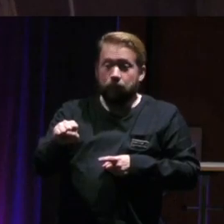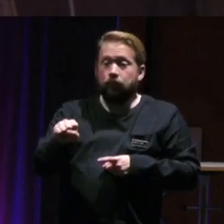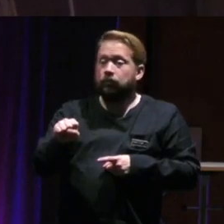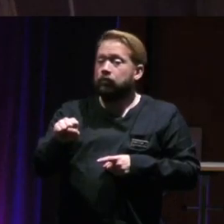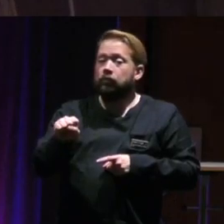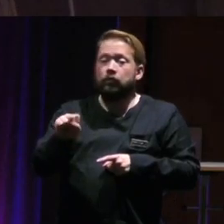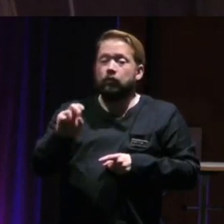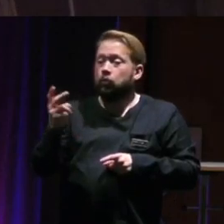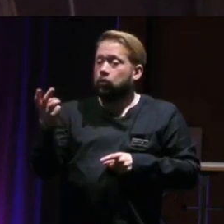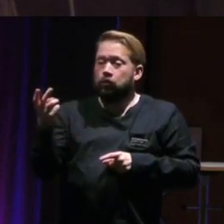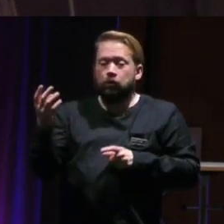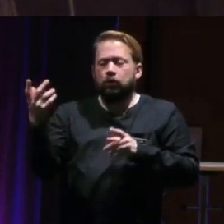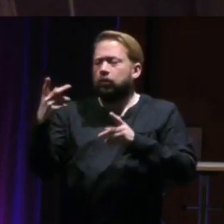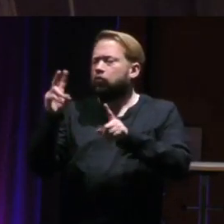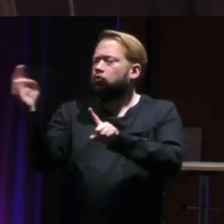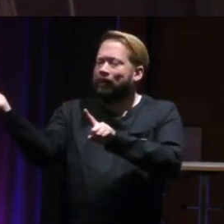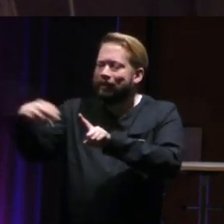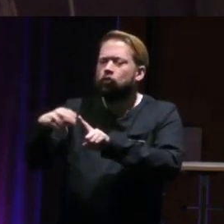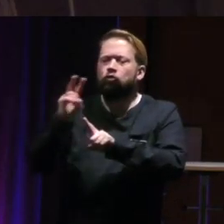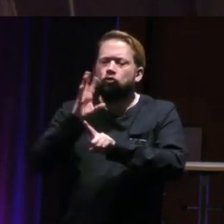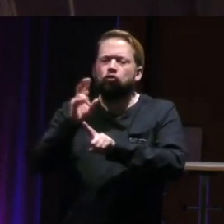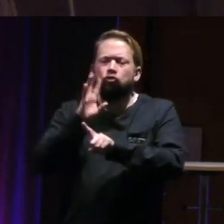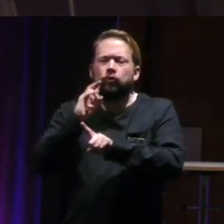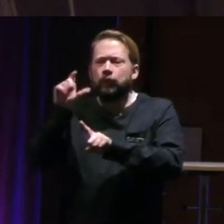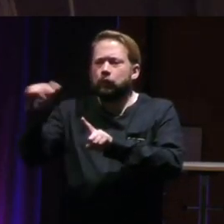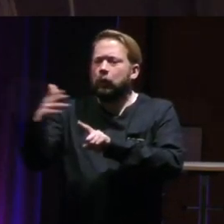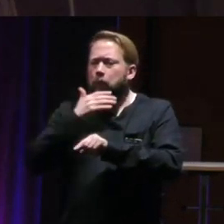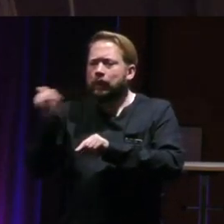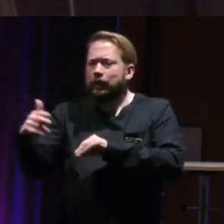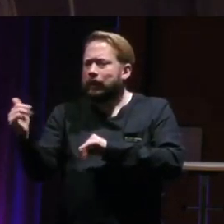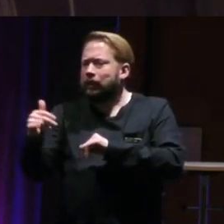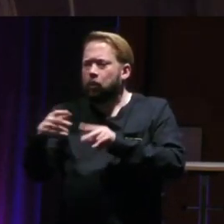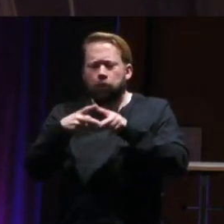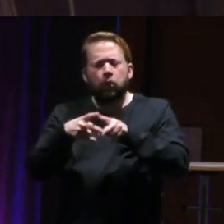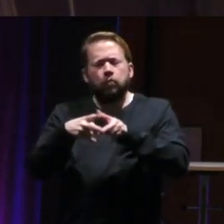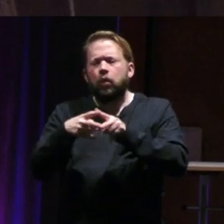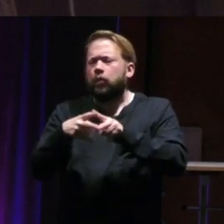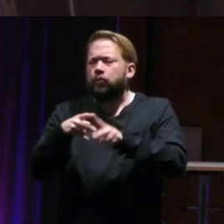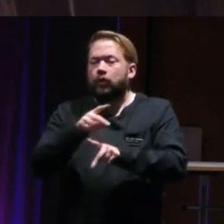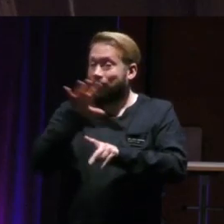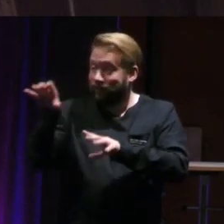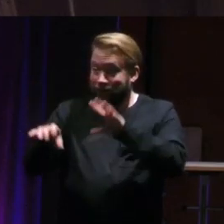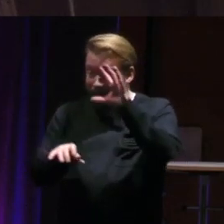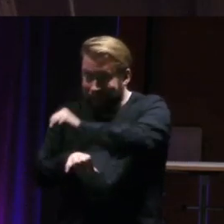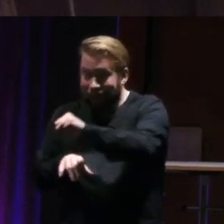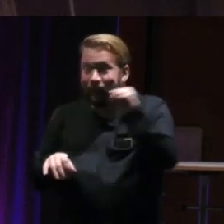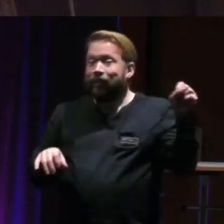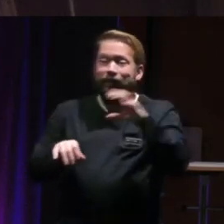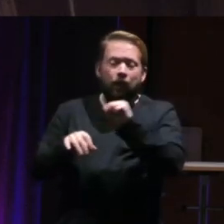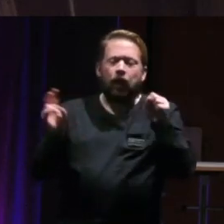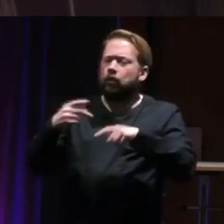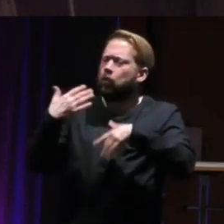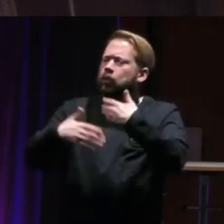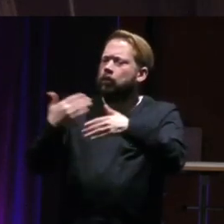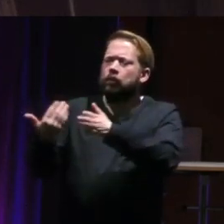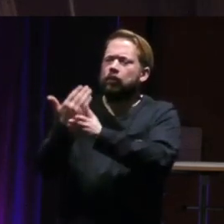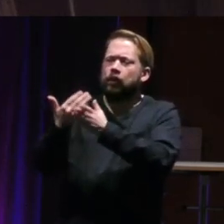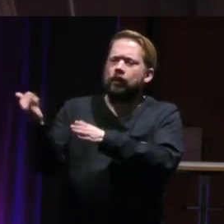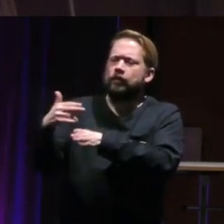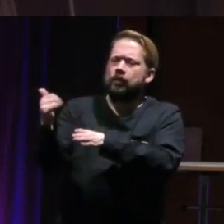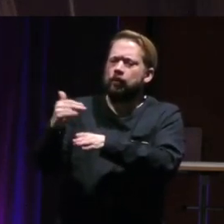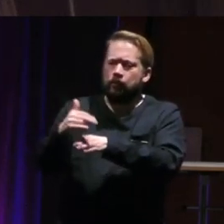and it's just going for several months. And it's just one thing. Another